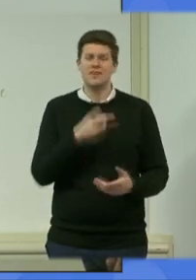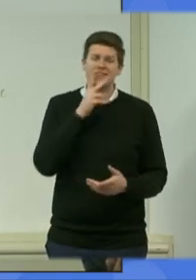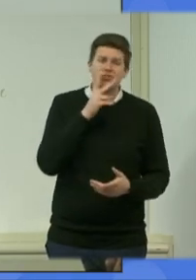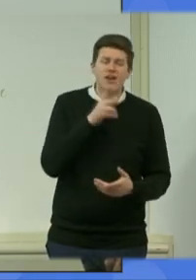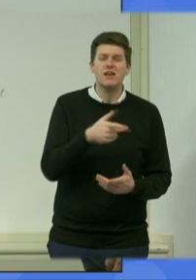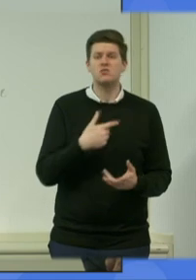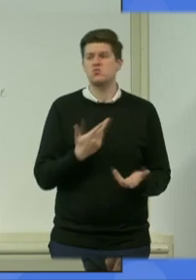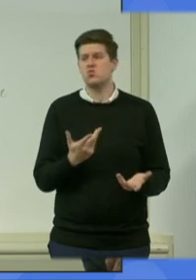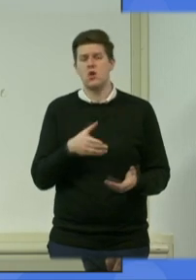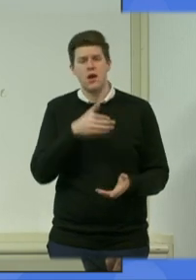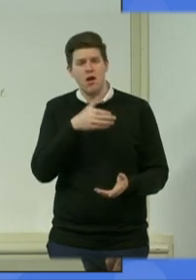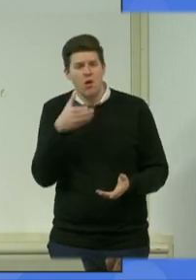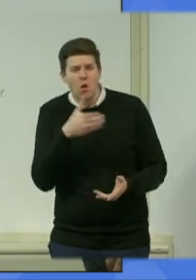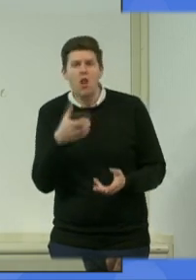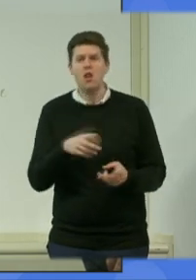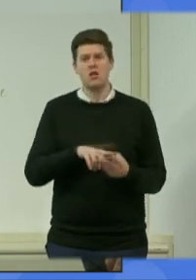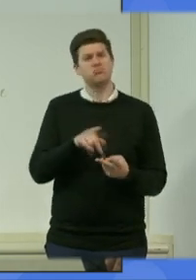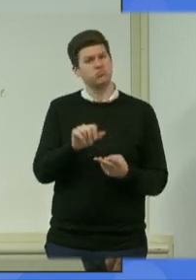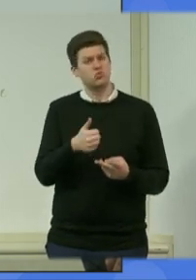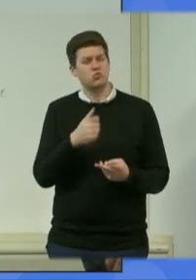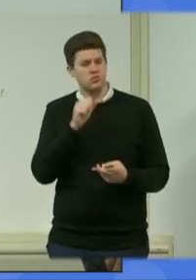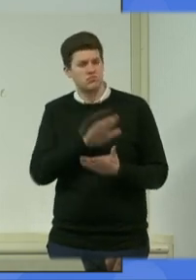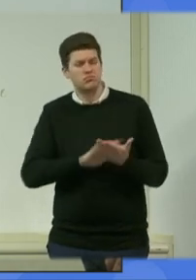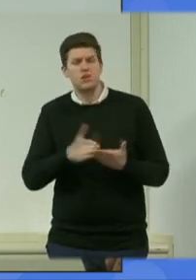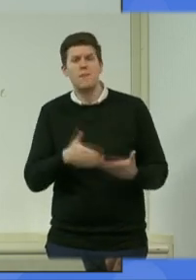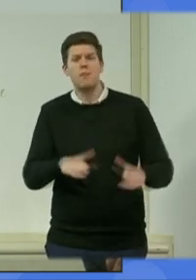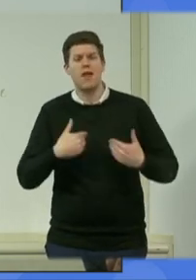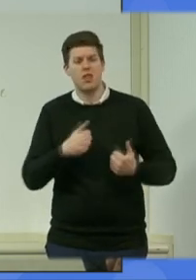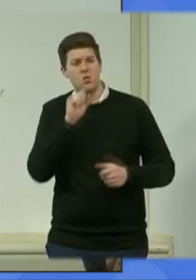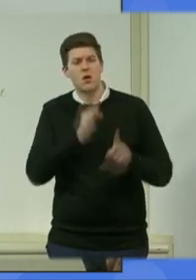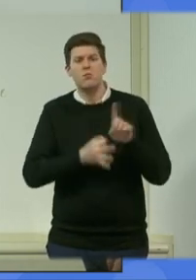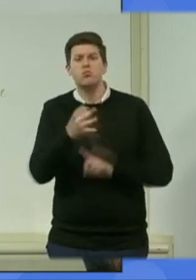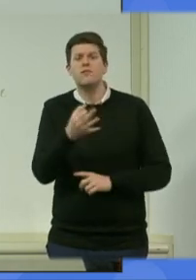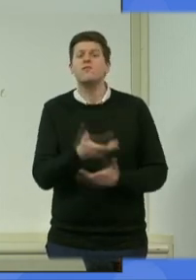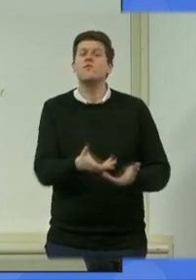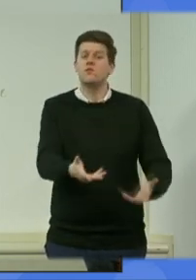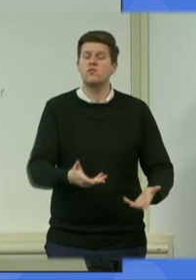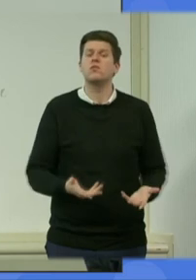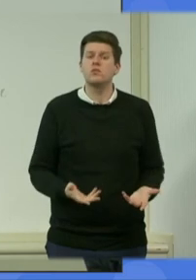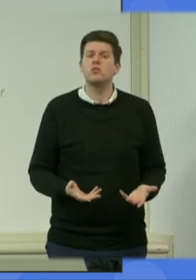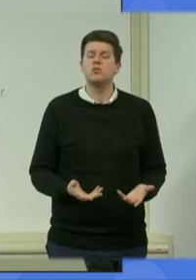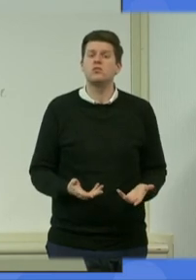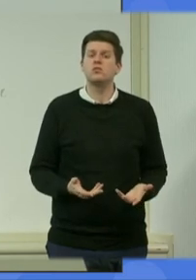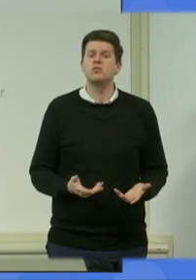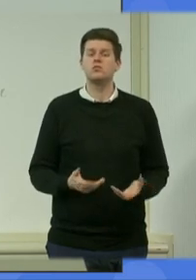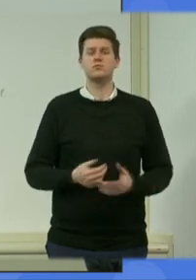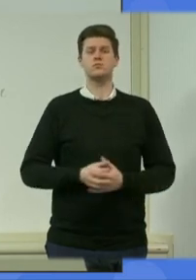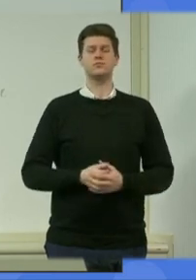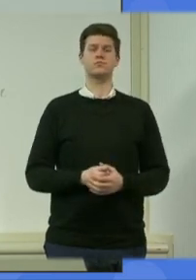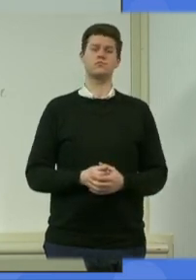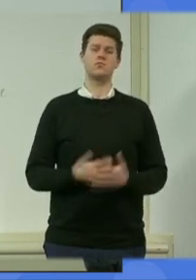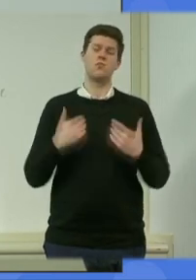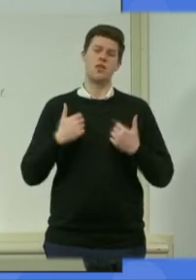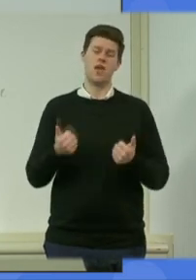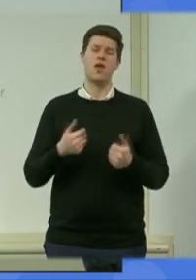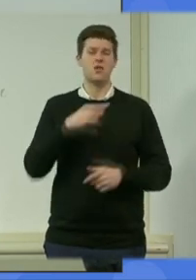lots of evidence on the minimum unit pricing that increasing the cost, even though that's regressive and it puts it up for people who are the worst off, the health